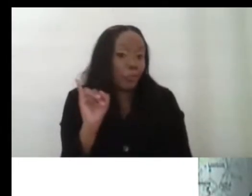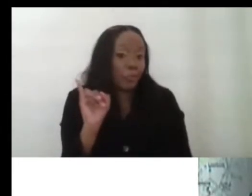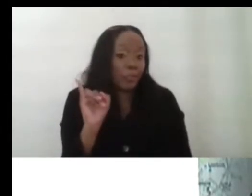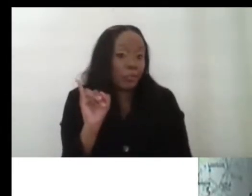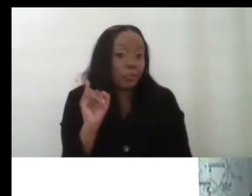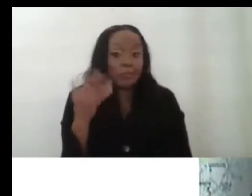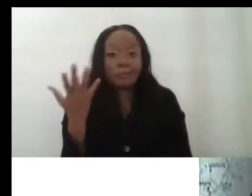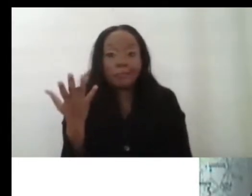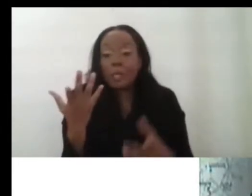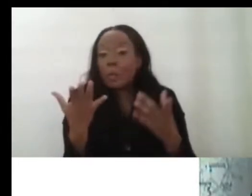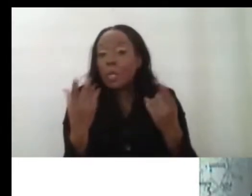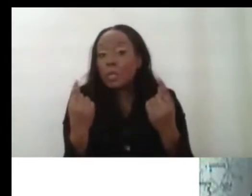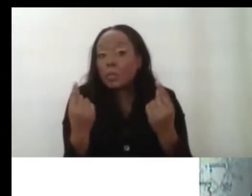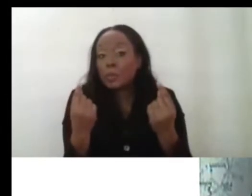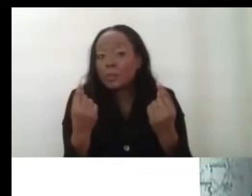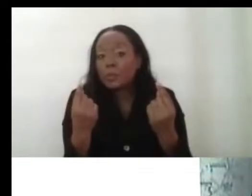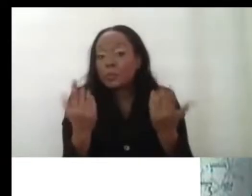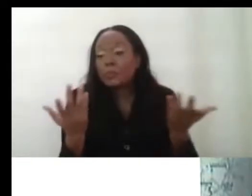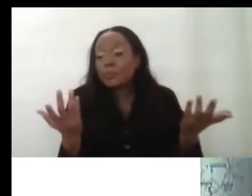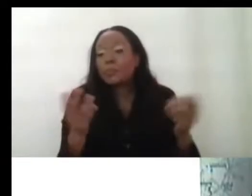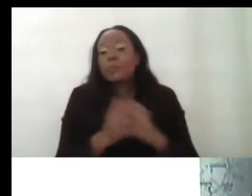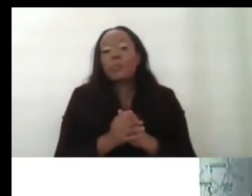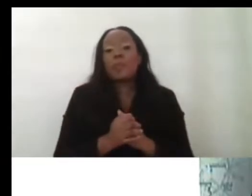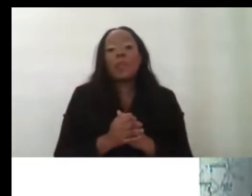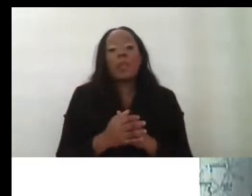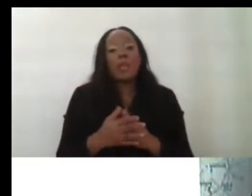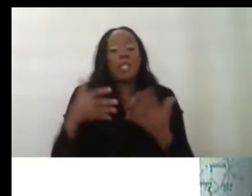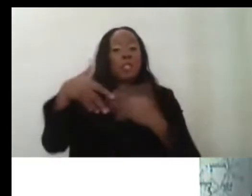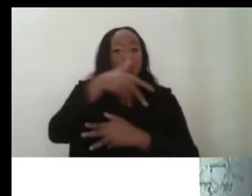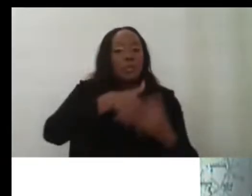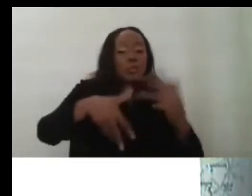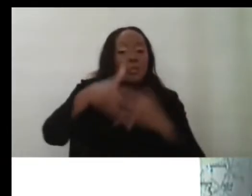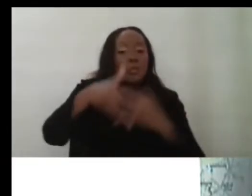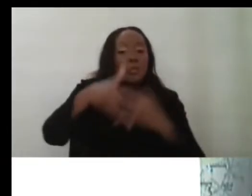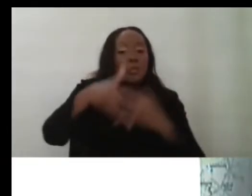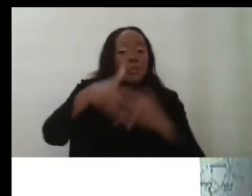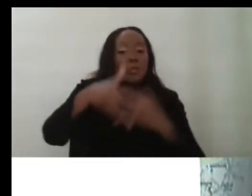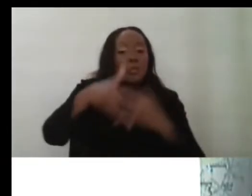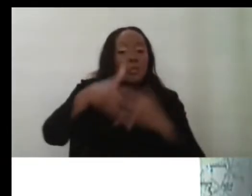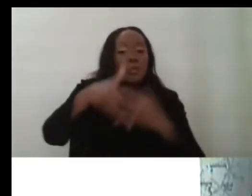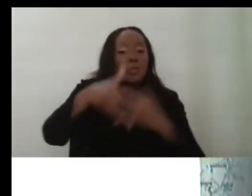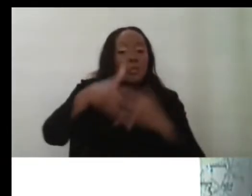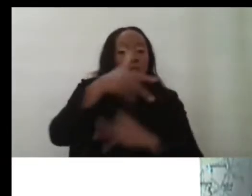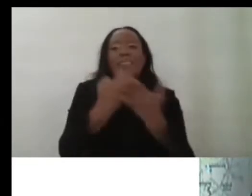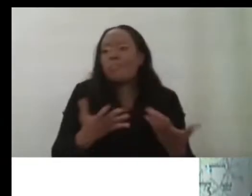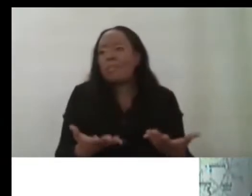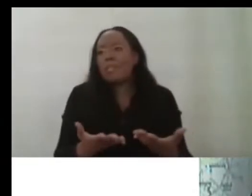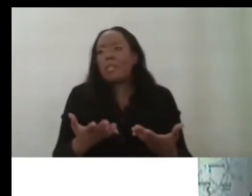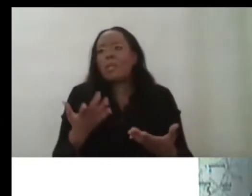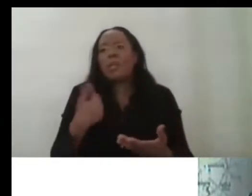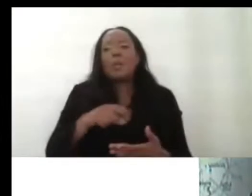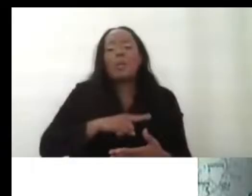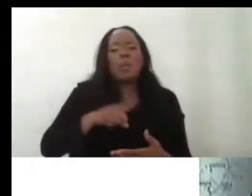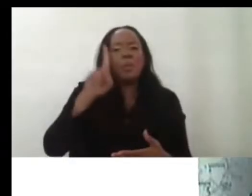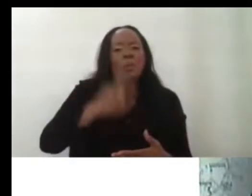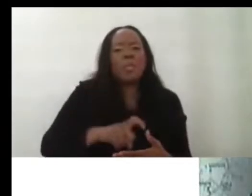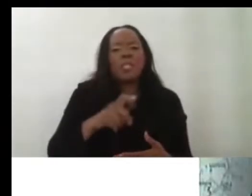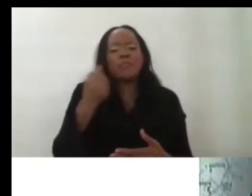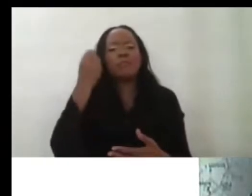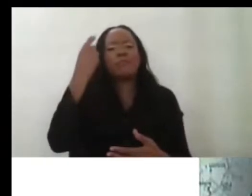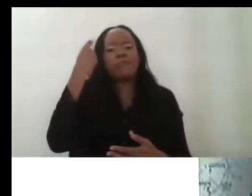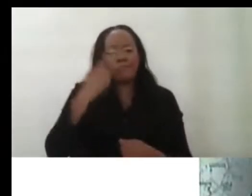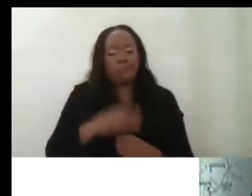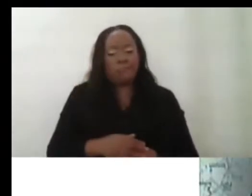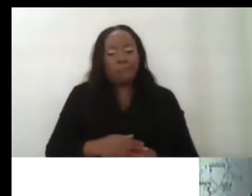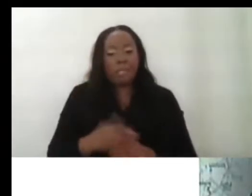experienced. These numbers underscore immense social and economic strain that it places on our country. At Sagicor, we